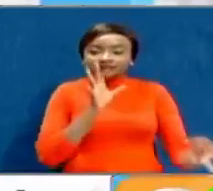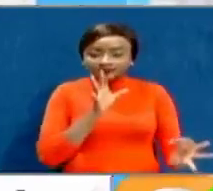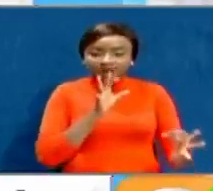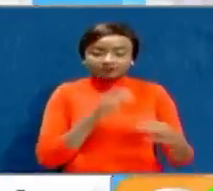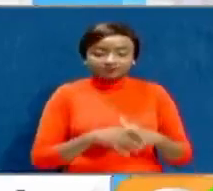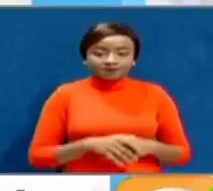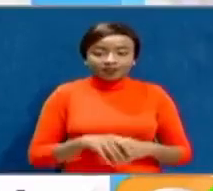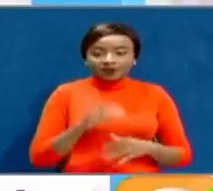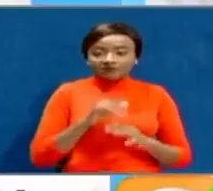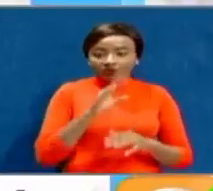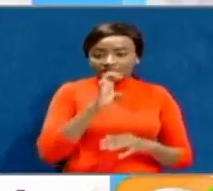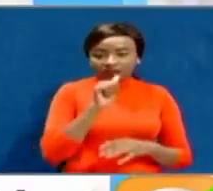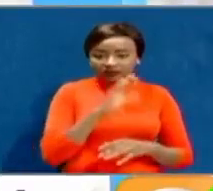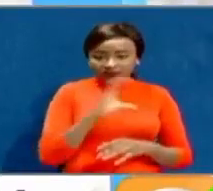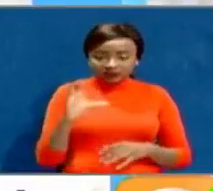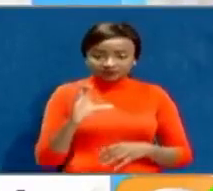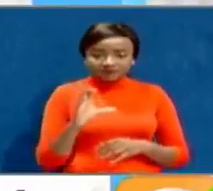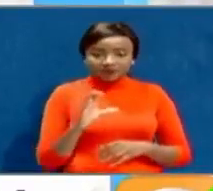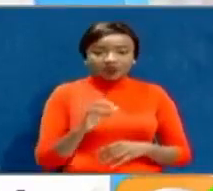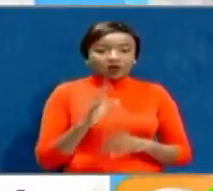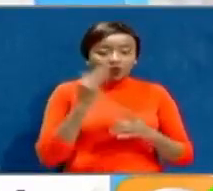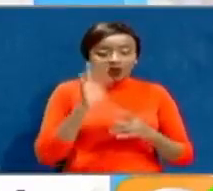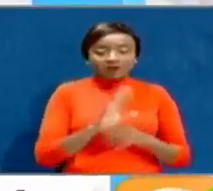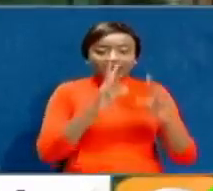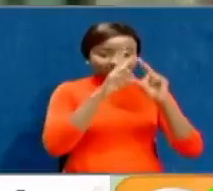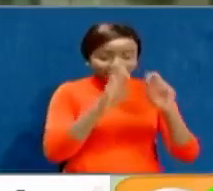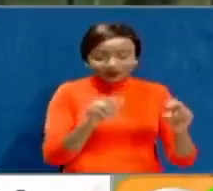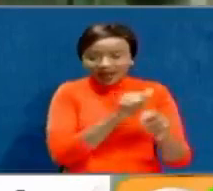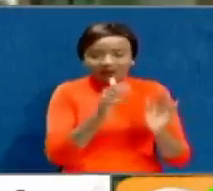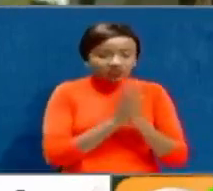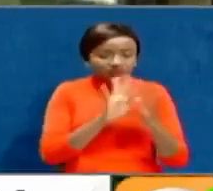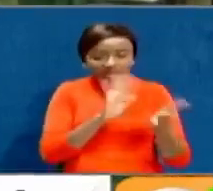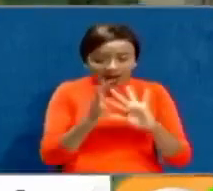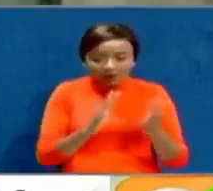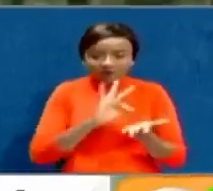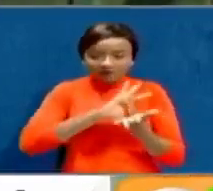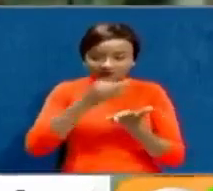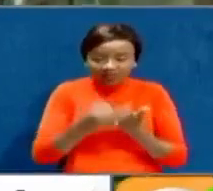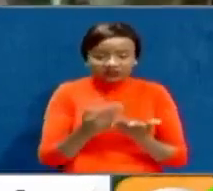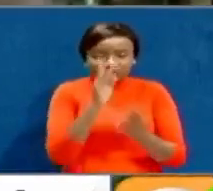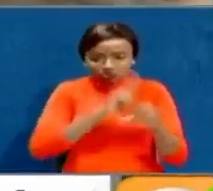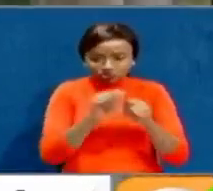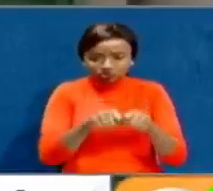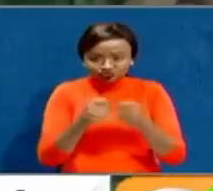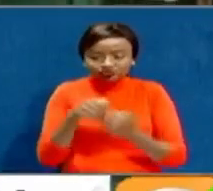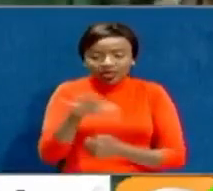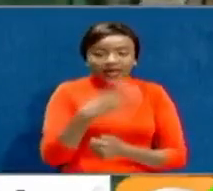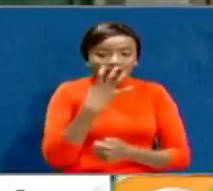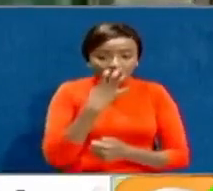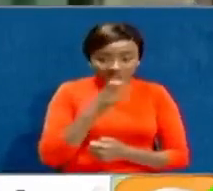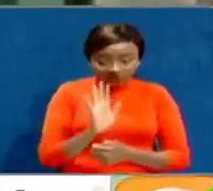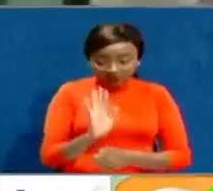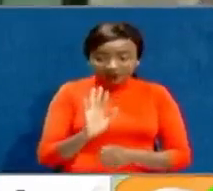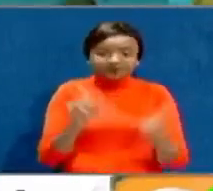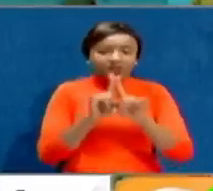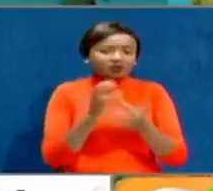deal by the Ethics and Anti-Corruption Authority, while it investigated allegations about misappropriation of public funds at Telkom Kenya. While